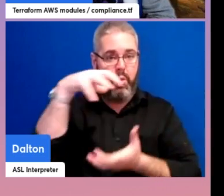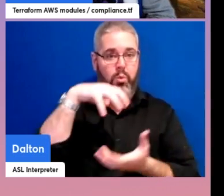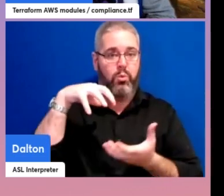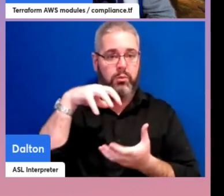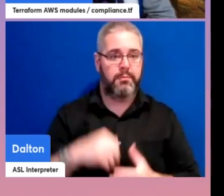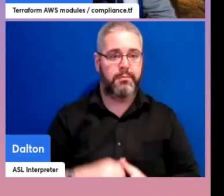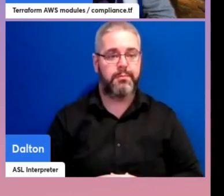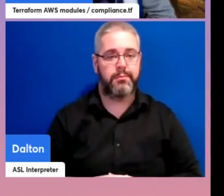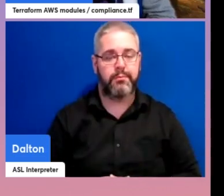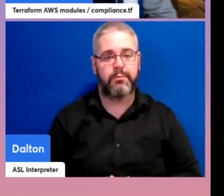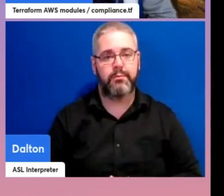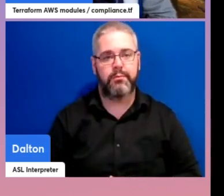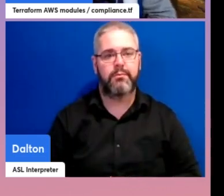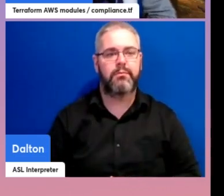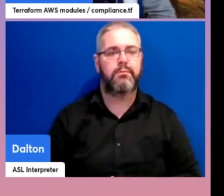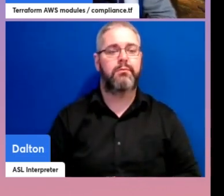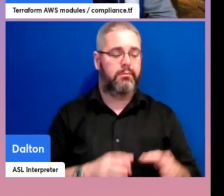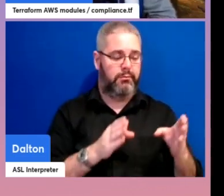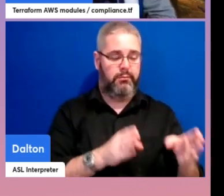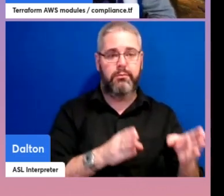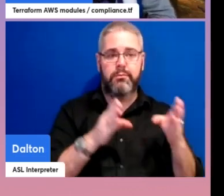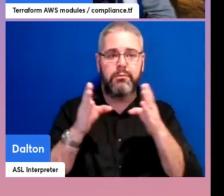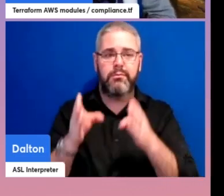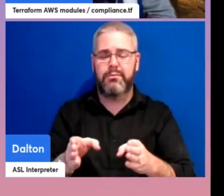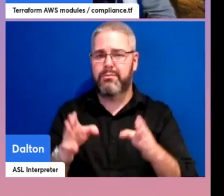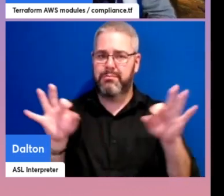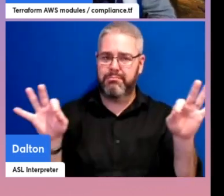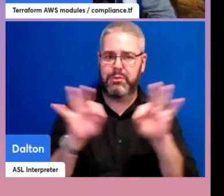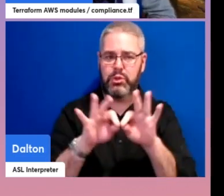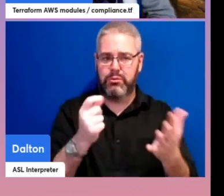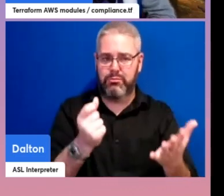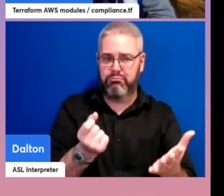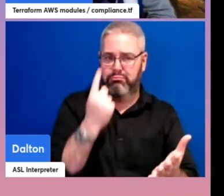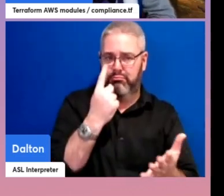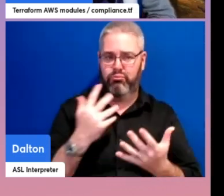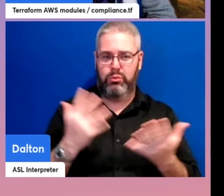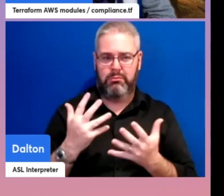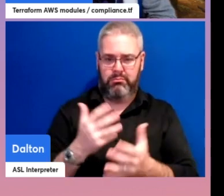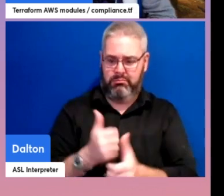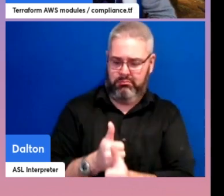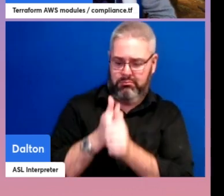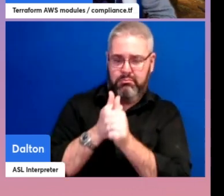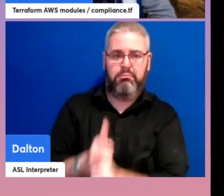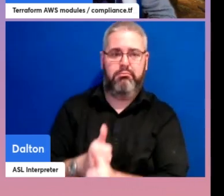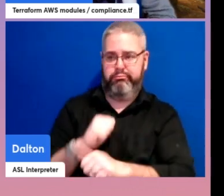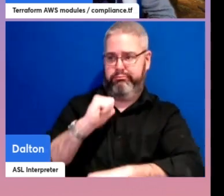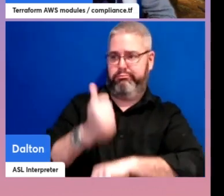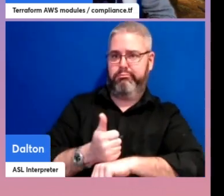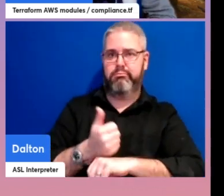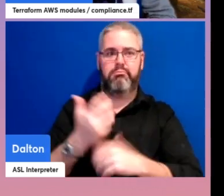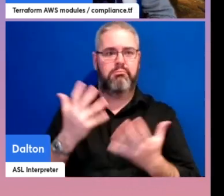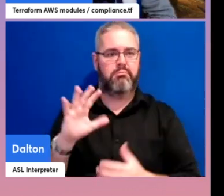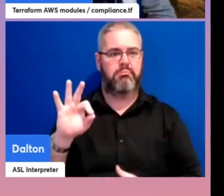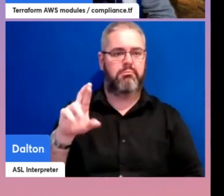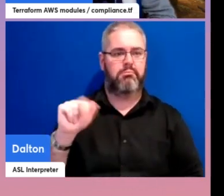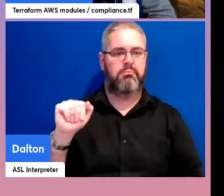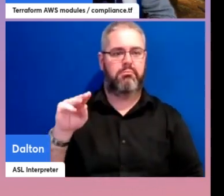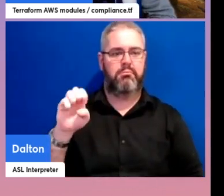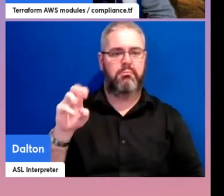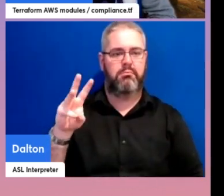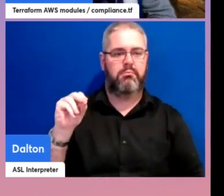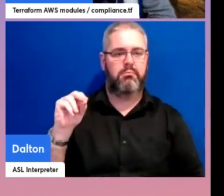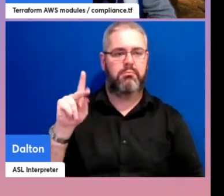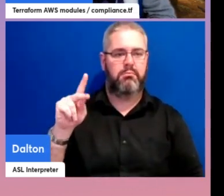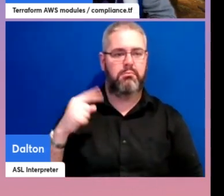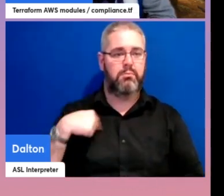Also, another aspect which is important to understand that compliance framework. Well, compliance framework is a set of structured